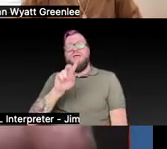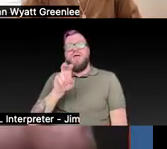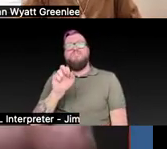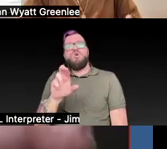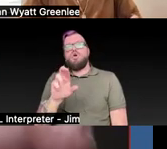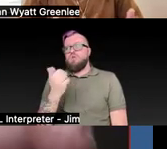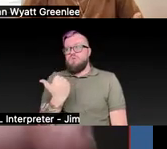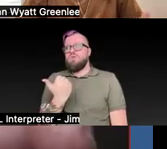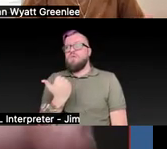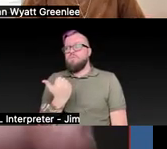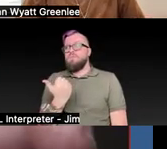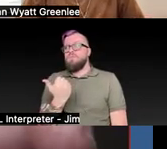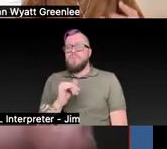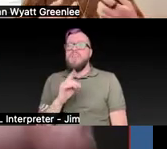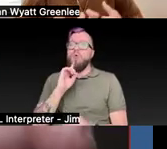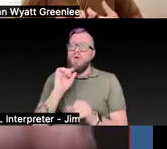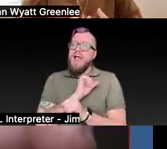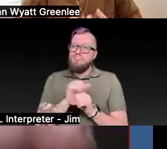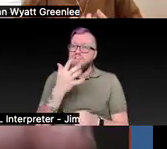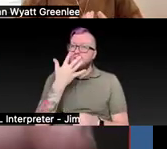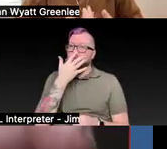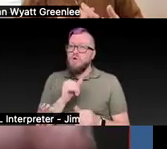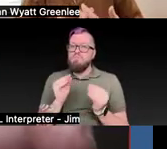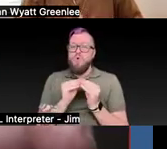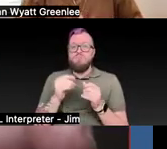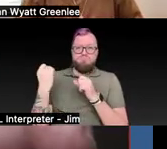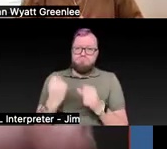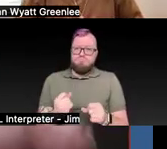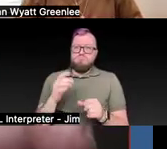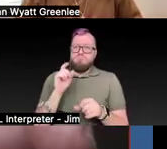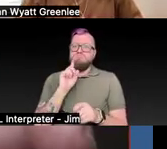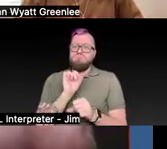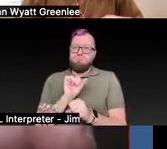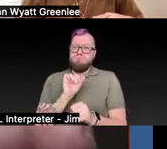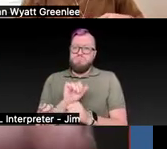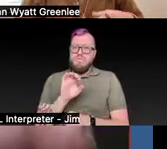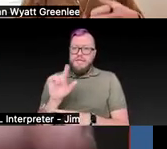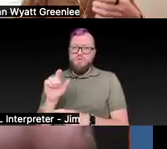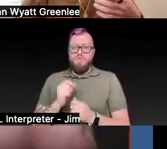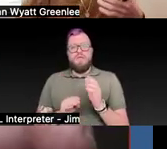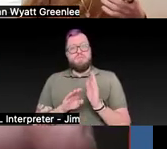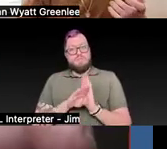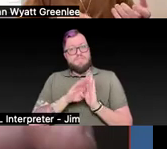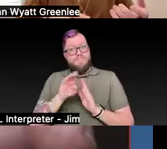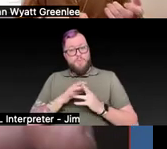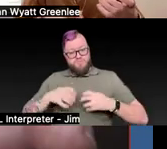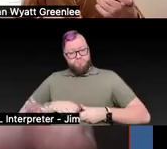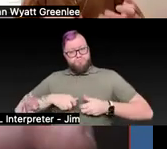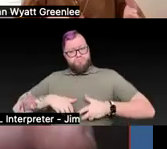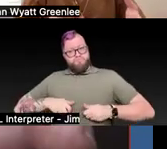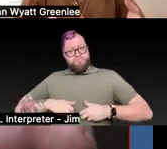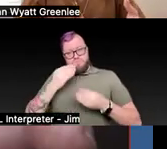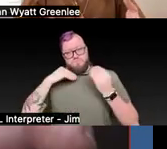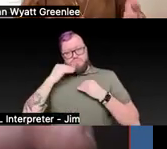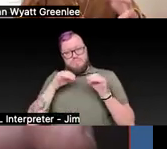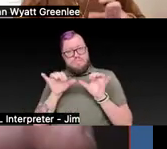It's now starting to actually look like an eel, right? They start getting color, they develop a digestive system, um, and they are going to spend